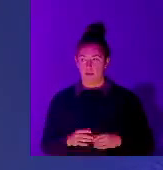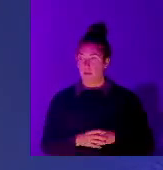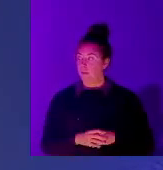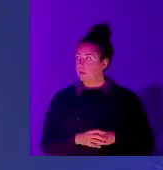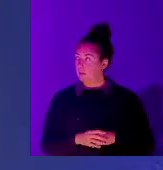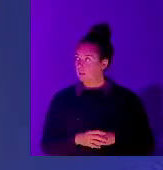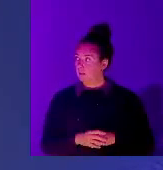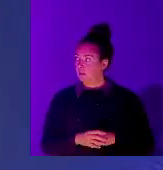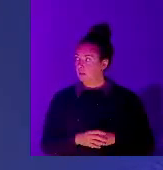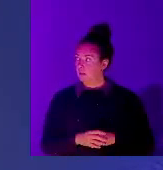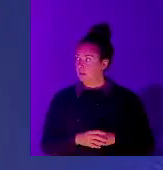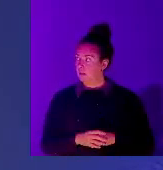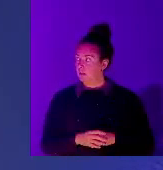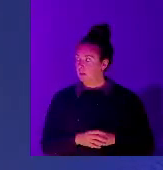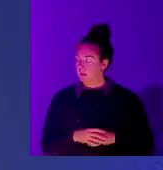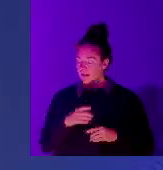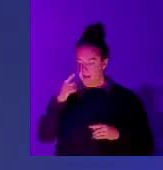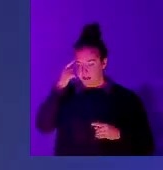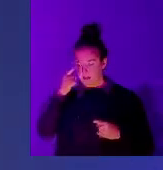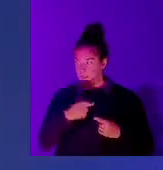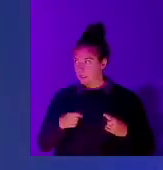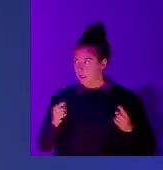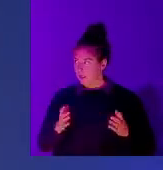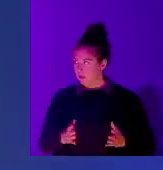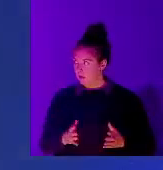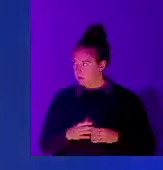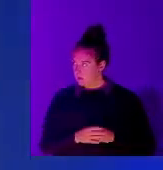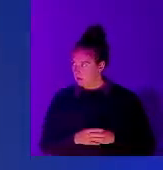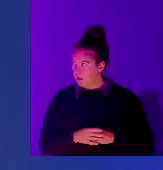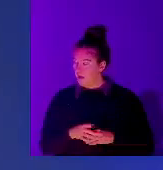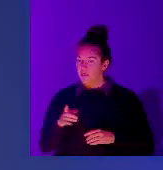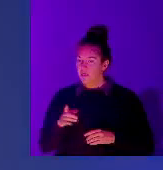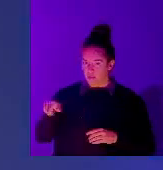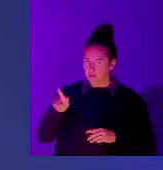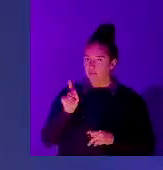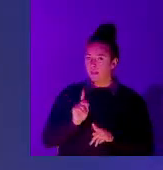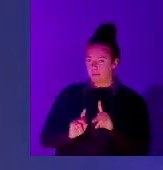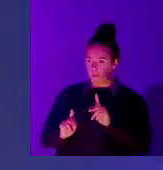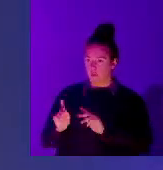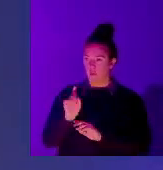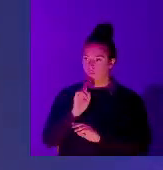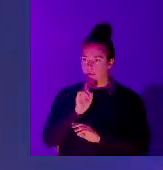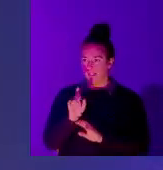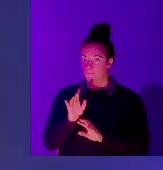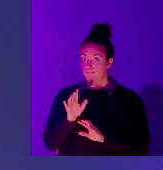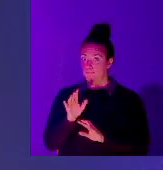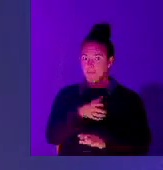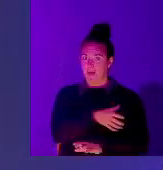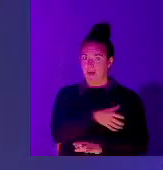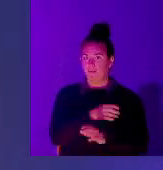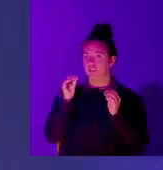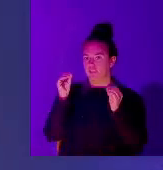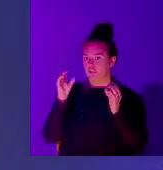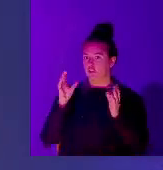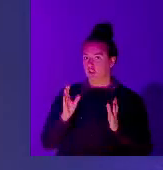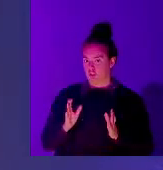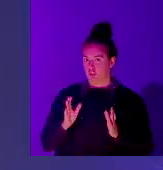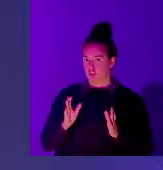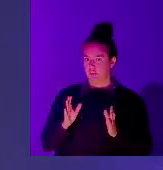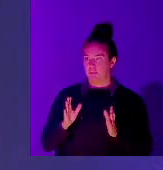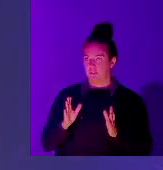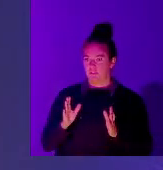espoused by charismatic and dynamically powerful teachers. They can use those skills